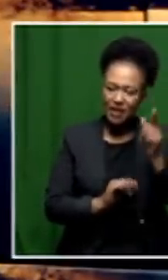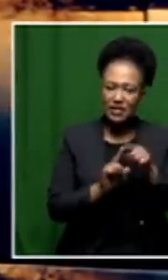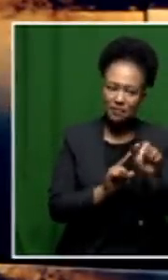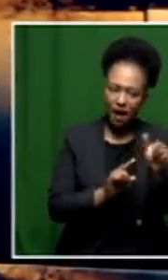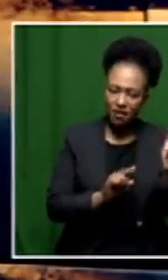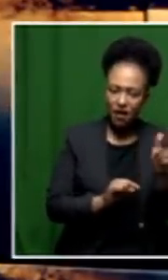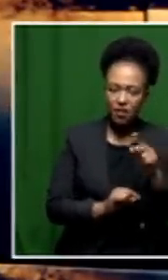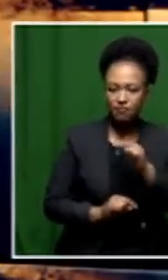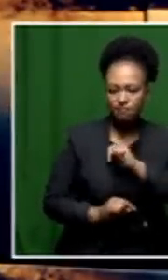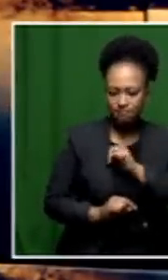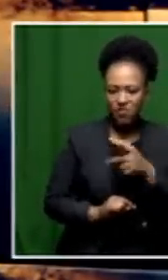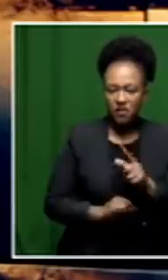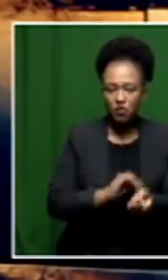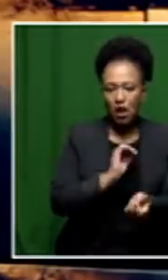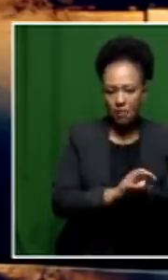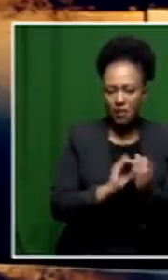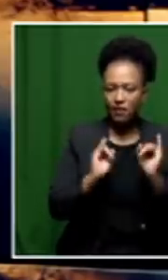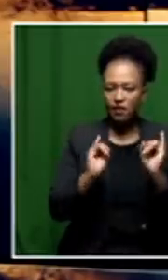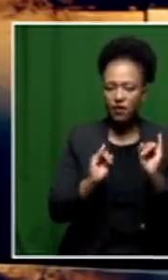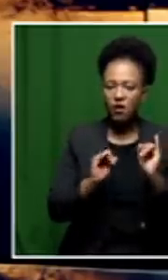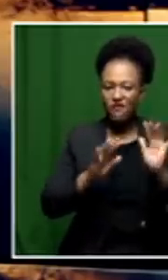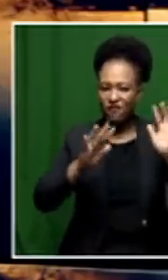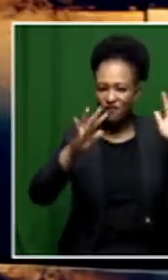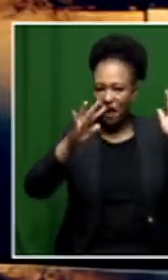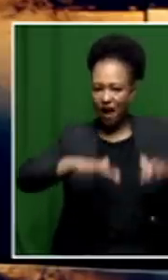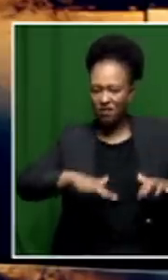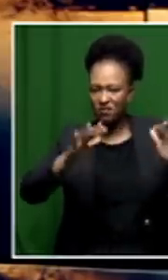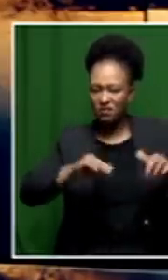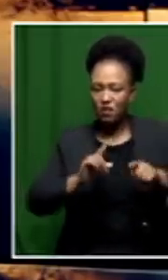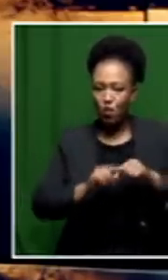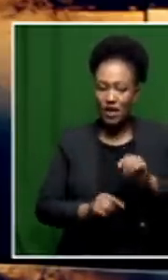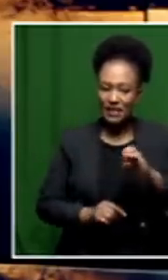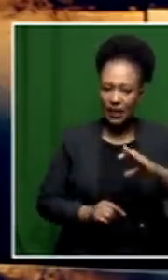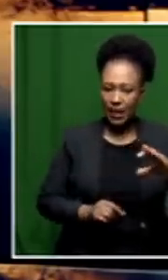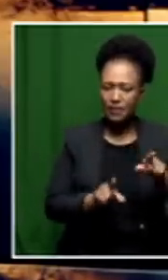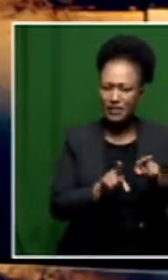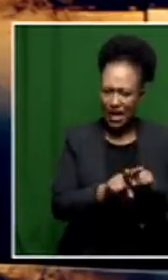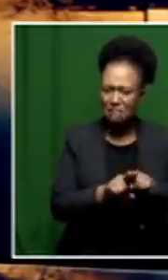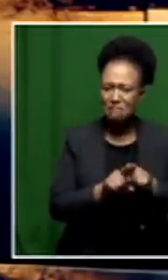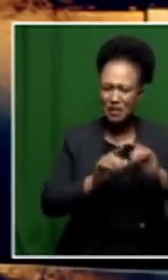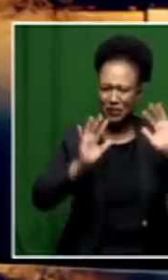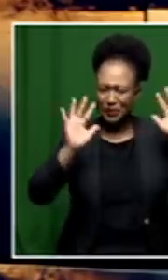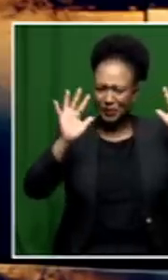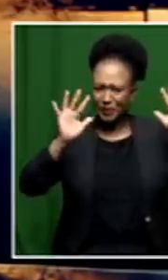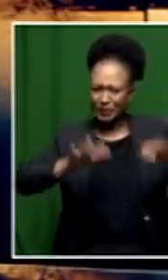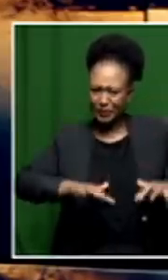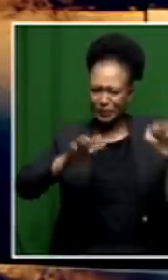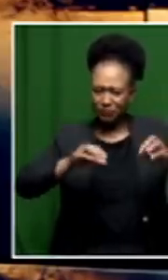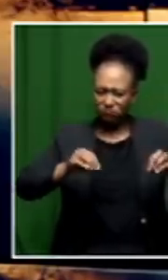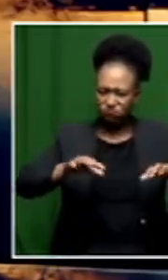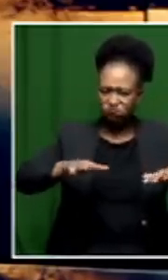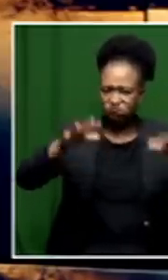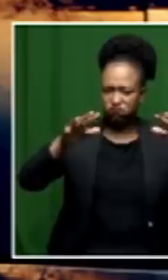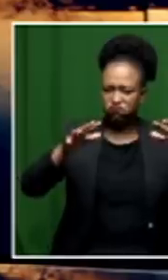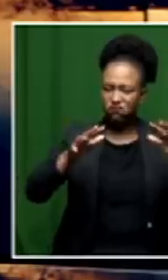parts of KZN that have been affected by the floods. We know there are certain parts of the Eastern Cape that were also affected by the flooding. So